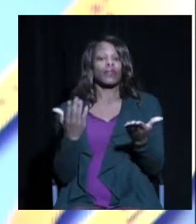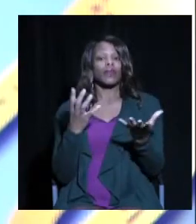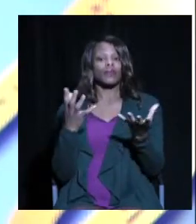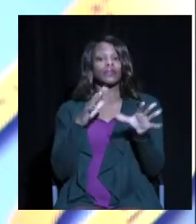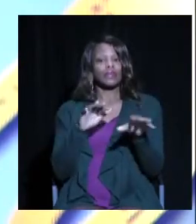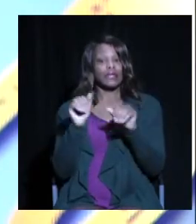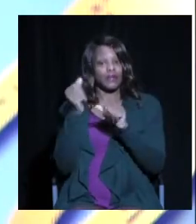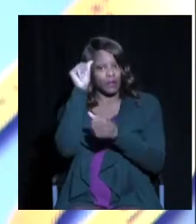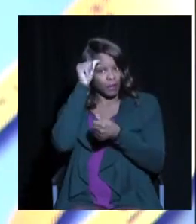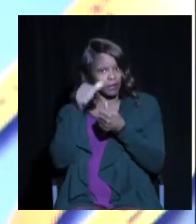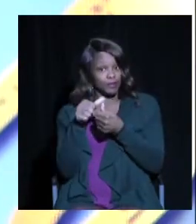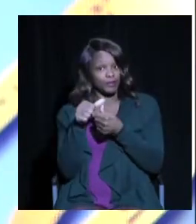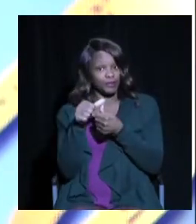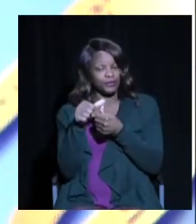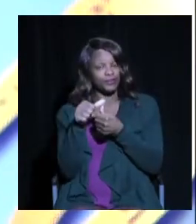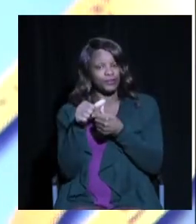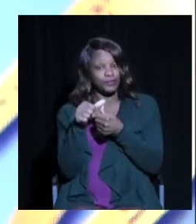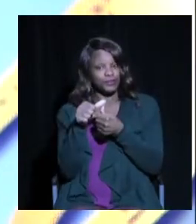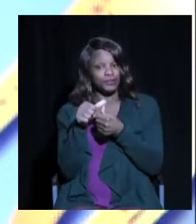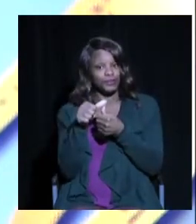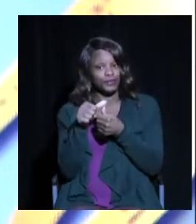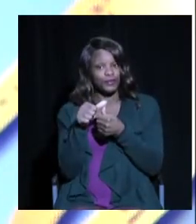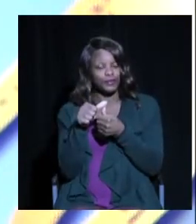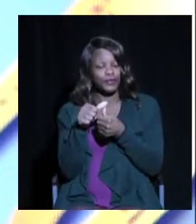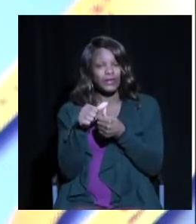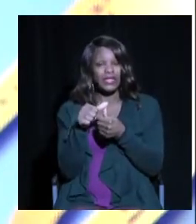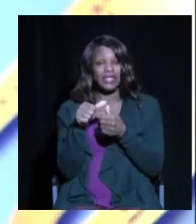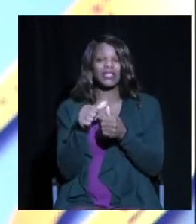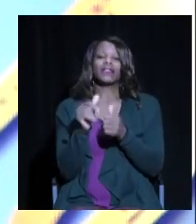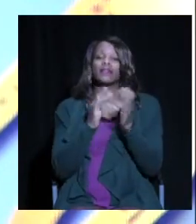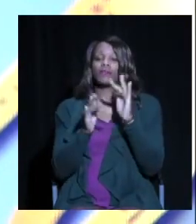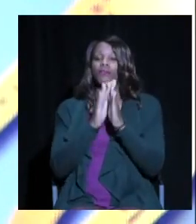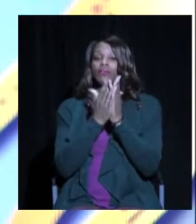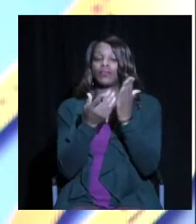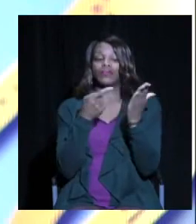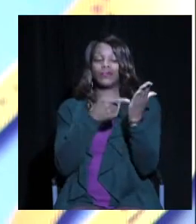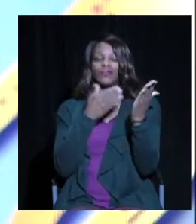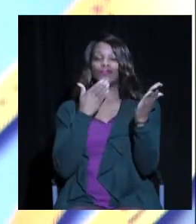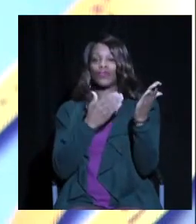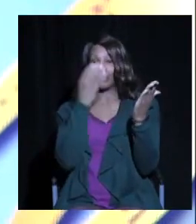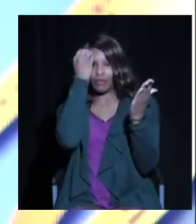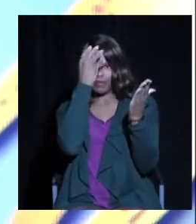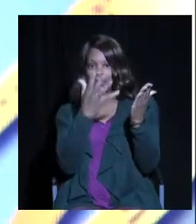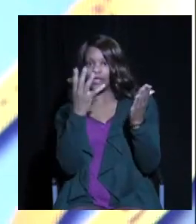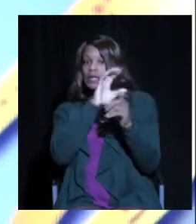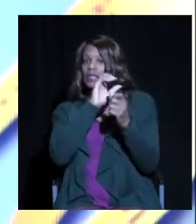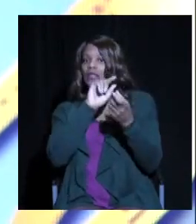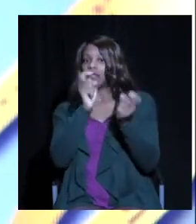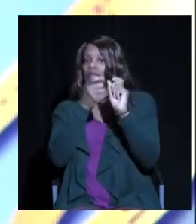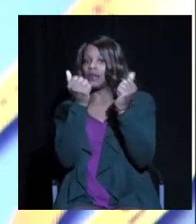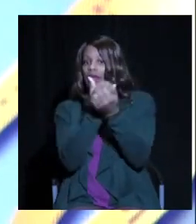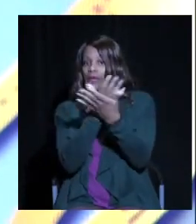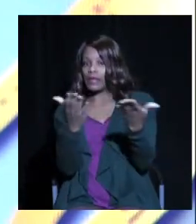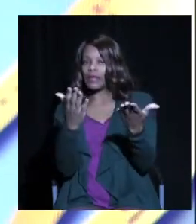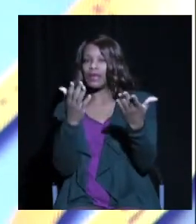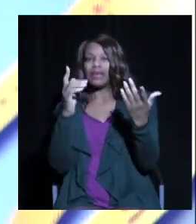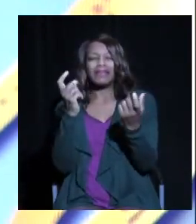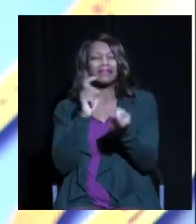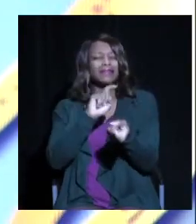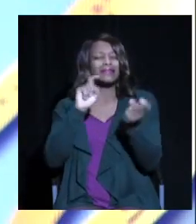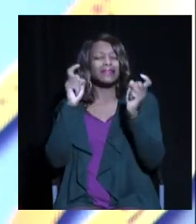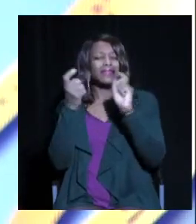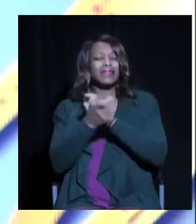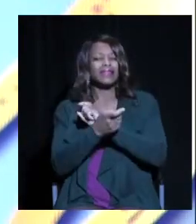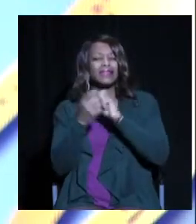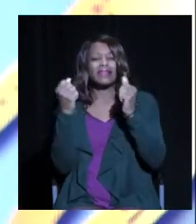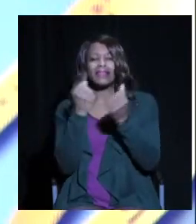walk away with, it's this, that what we see in this text, this good news, it changes everything. This good news changes everything. The